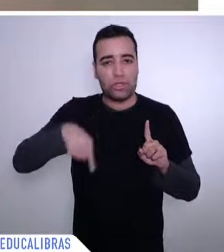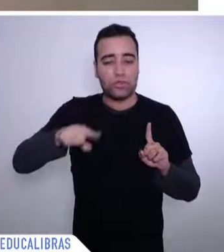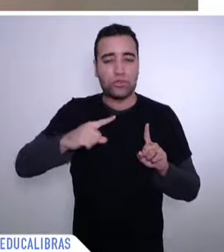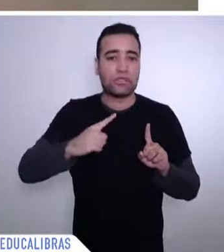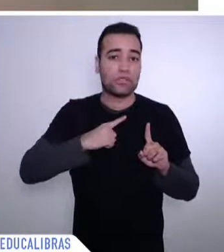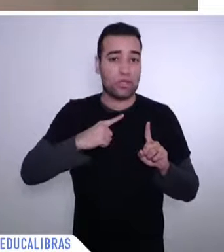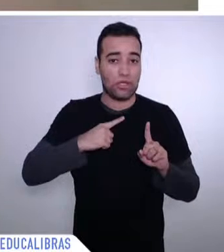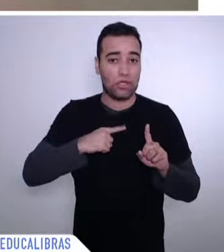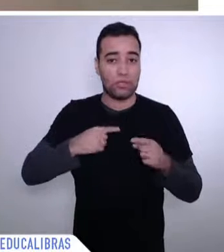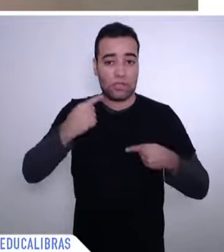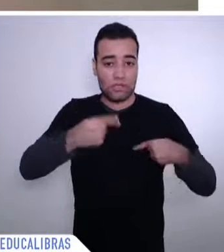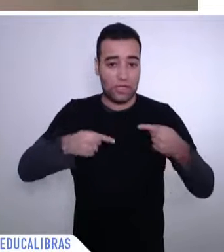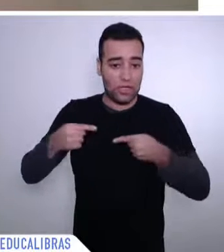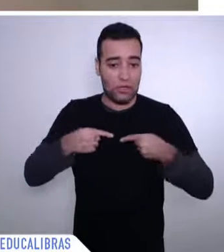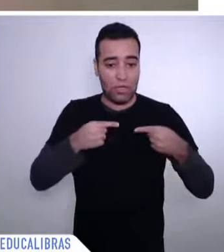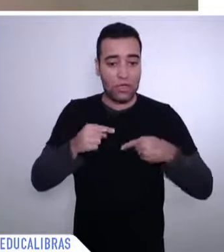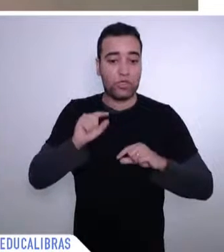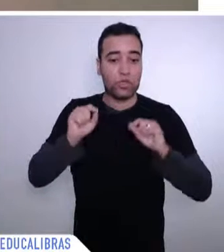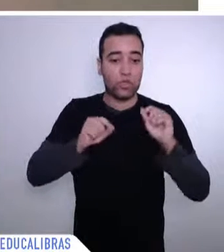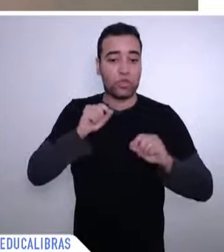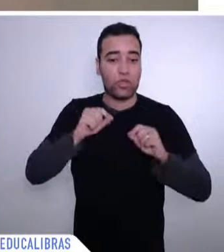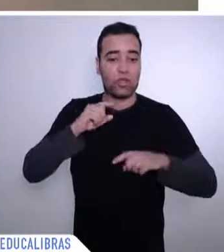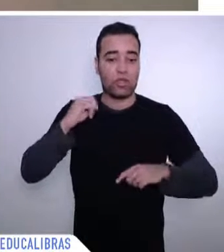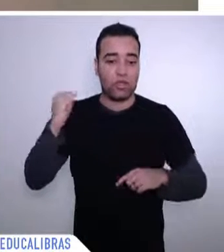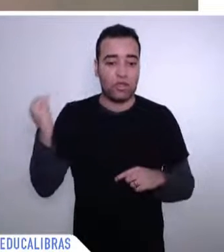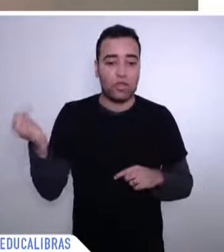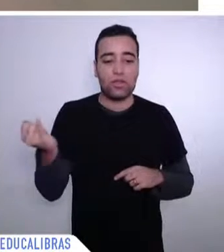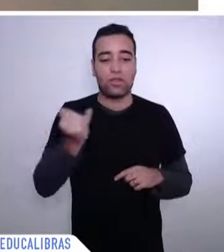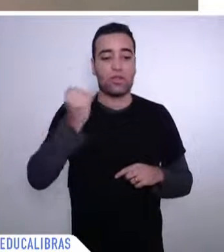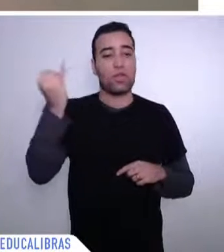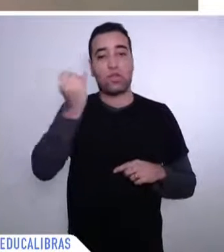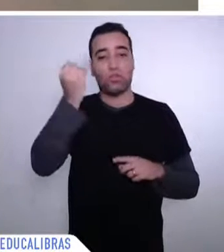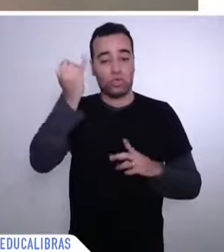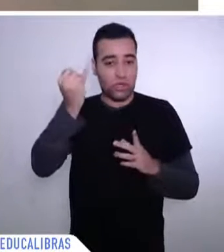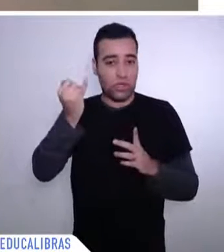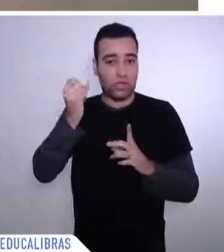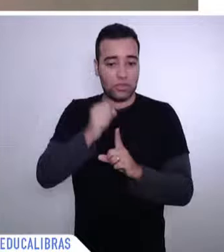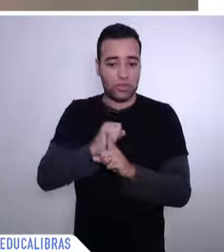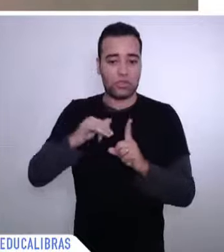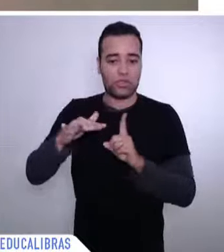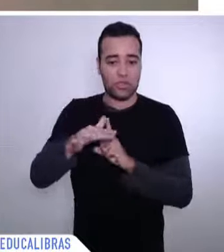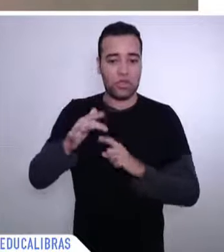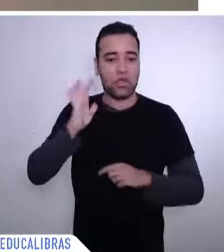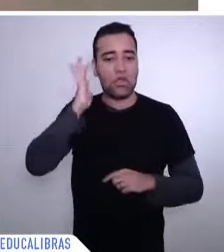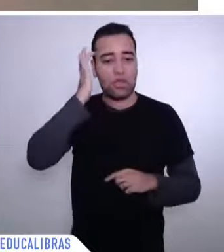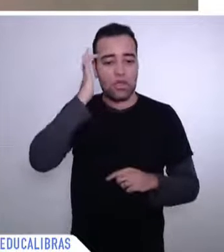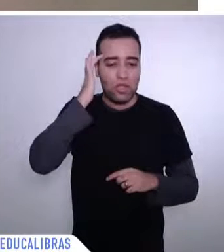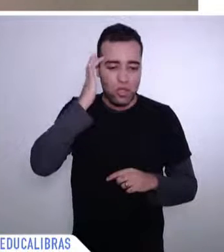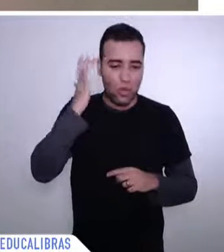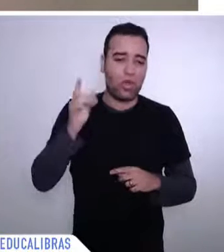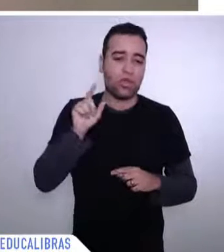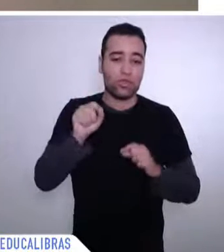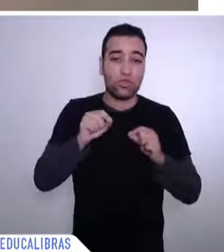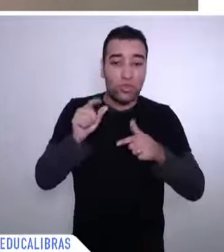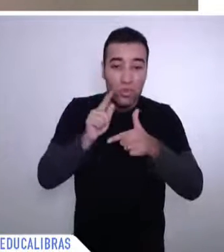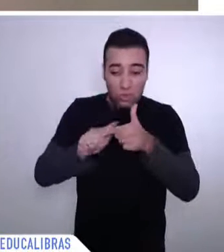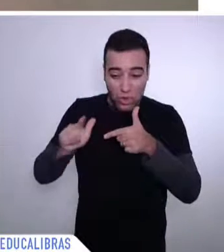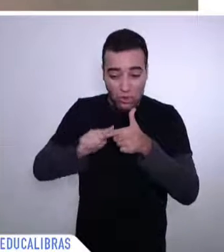dialogue. I think solutions to the problems that we face have to be found jointly. They